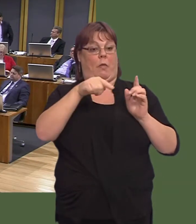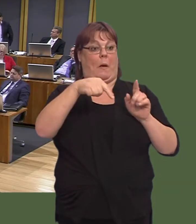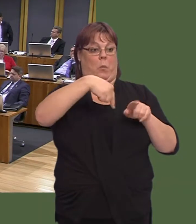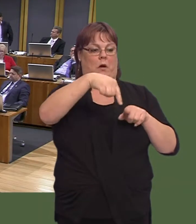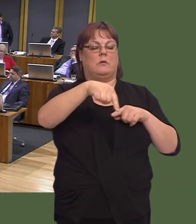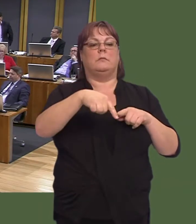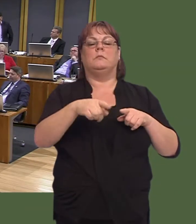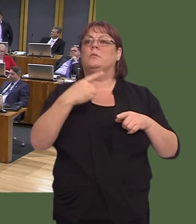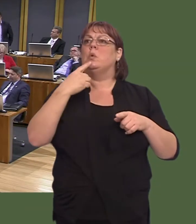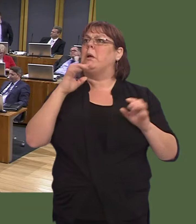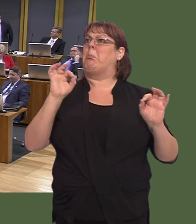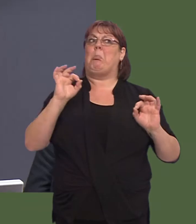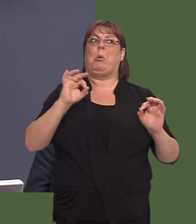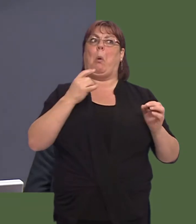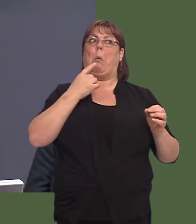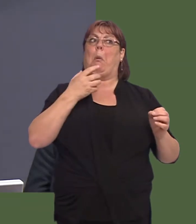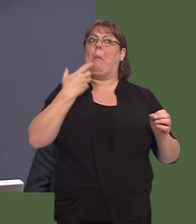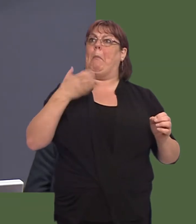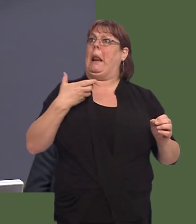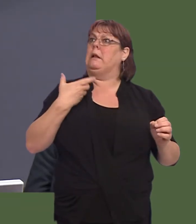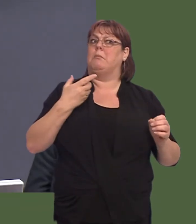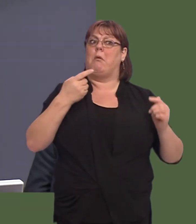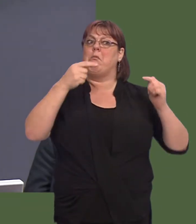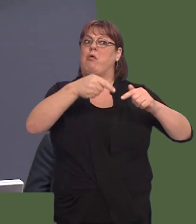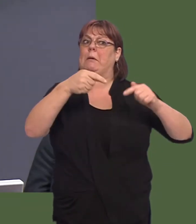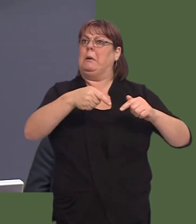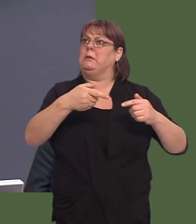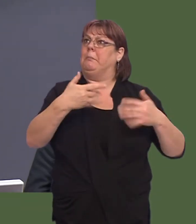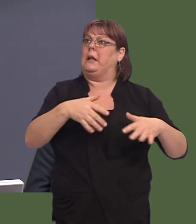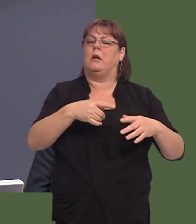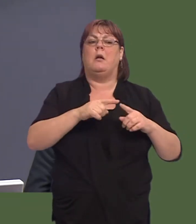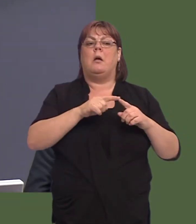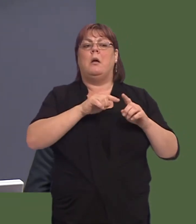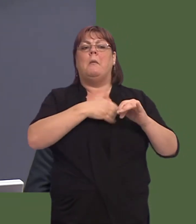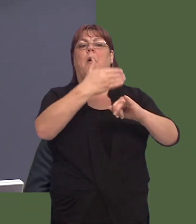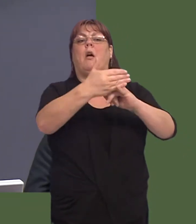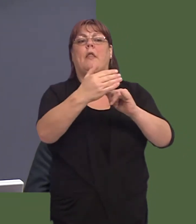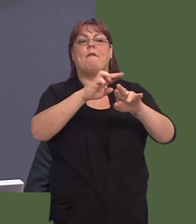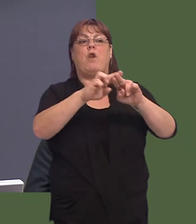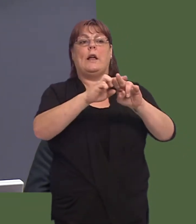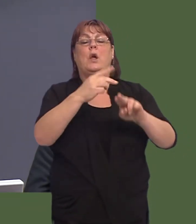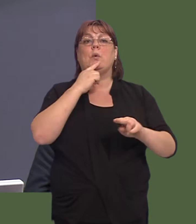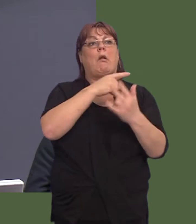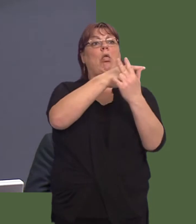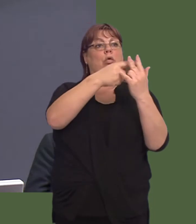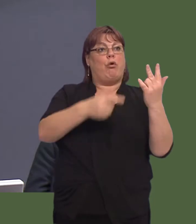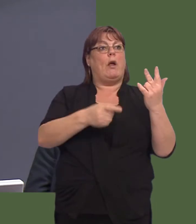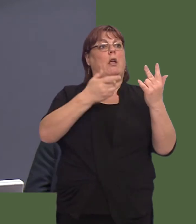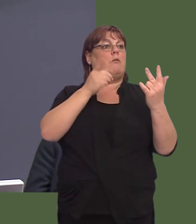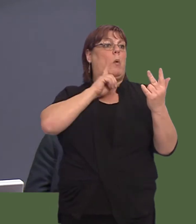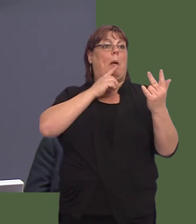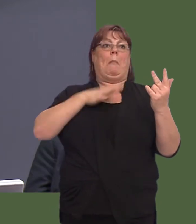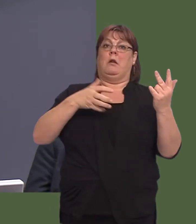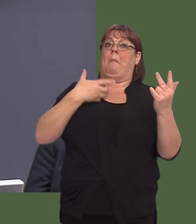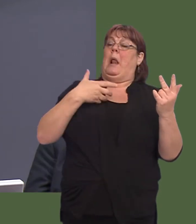question, you said you had no complaints of harassment against your AMs. By Friday, you said that you had 3. So